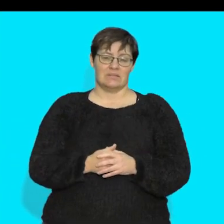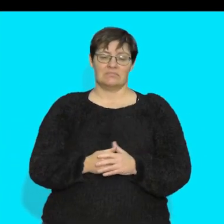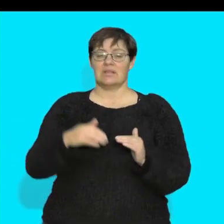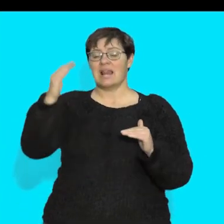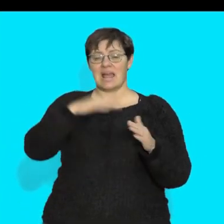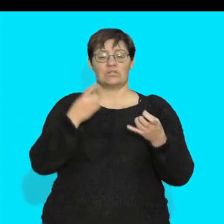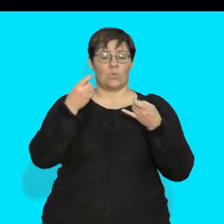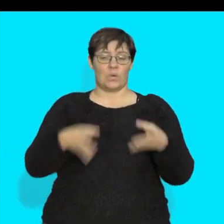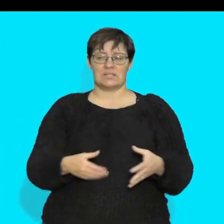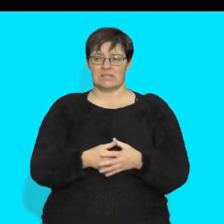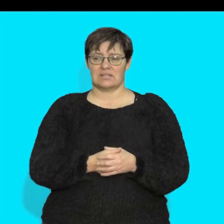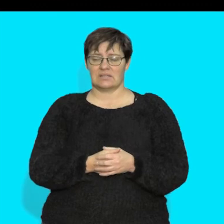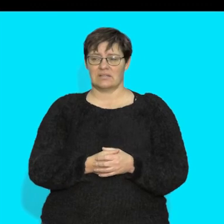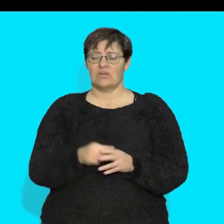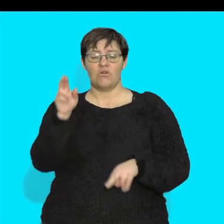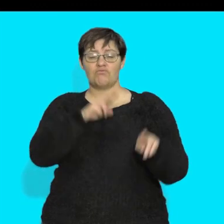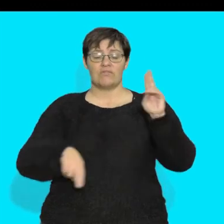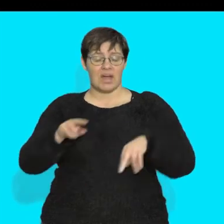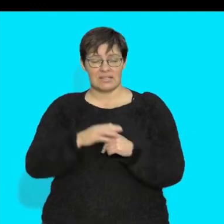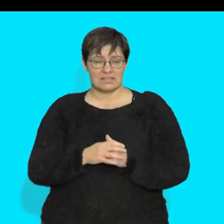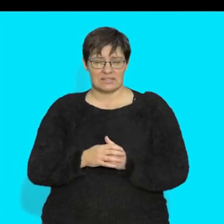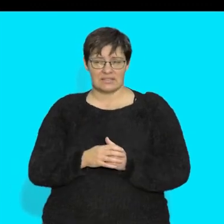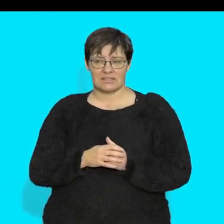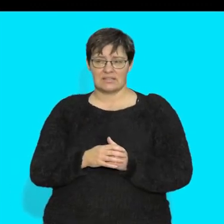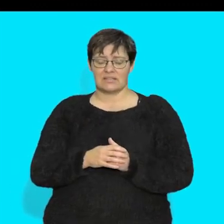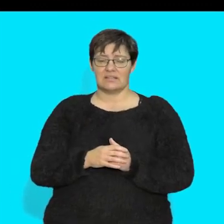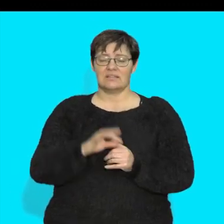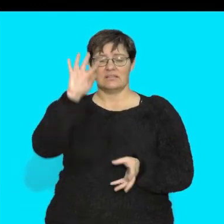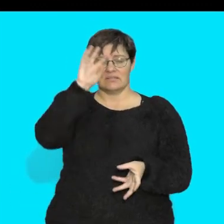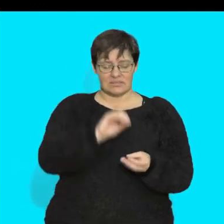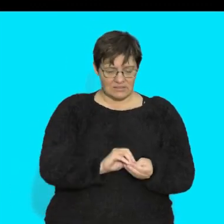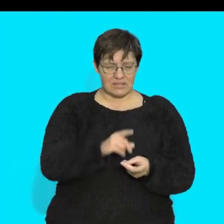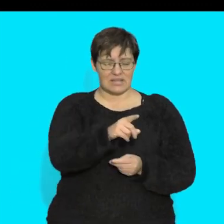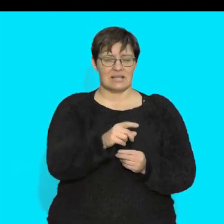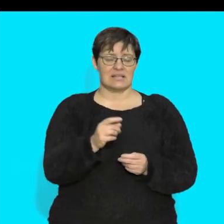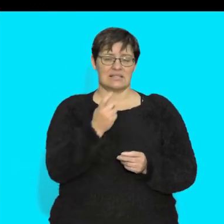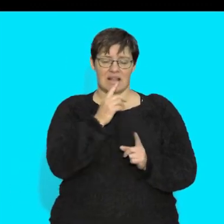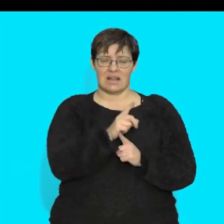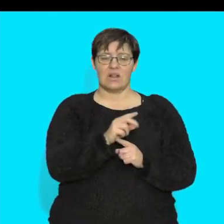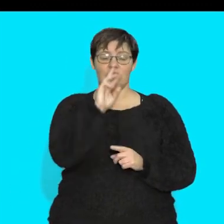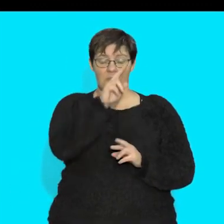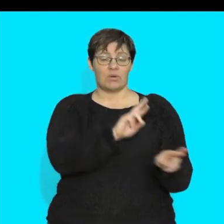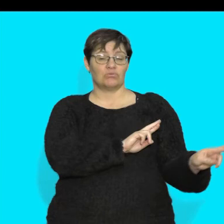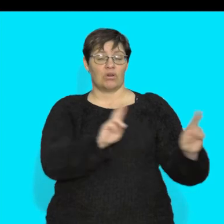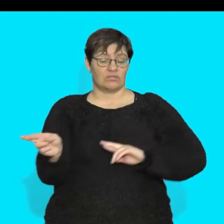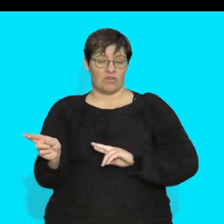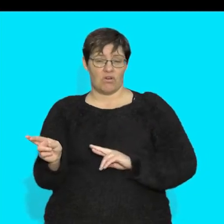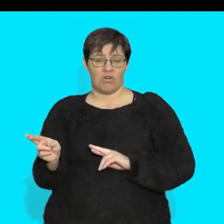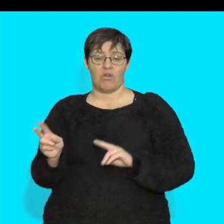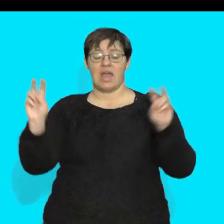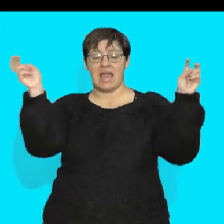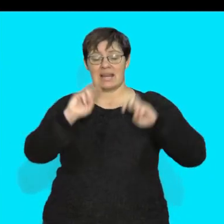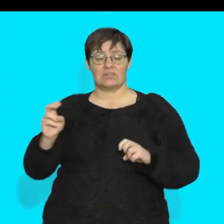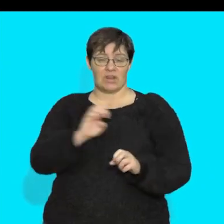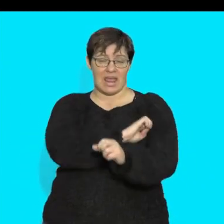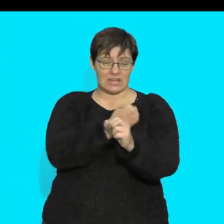wastage. Just to revise quickly on these overall electrochemical cells, remember they transfer electrical energy into